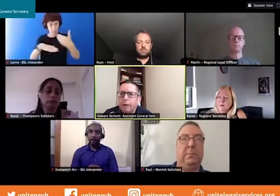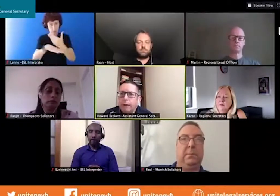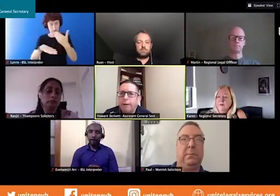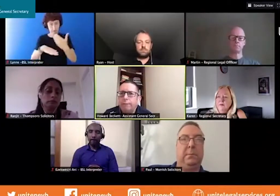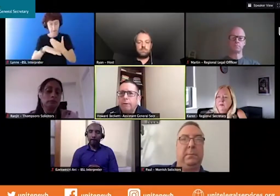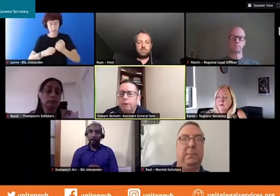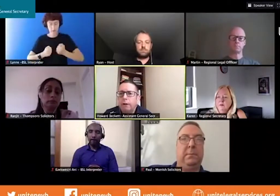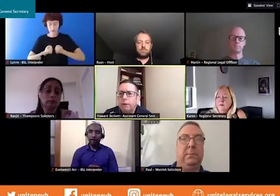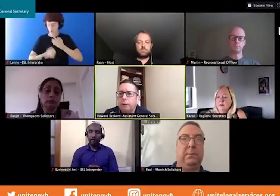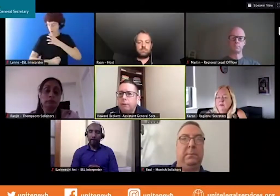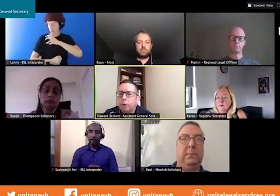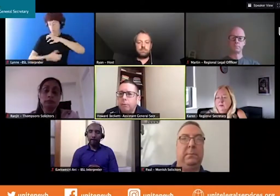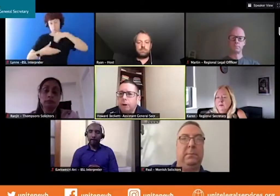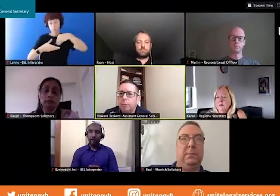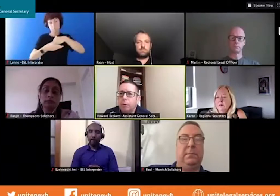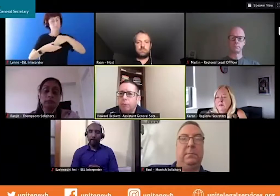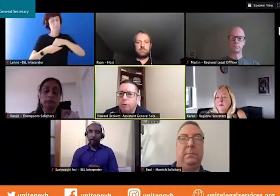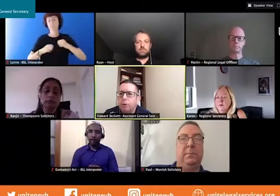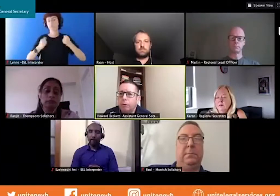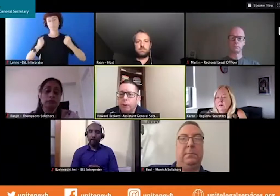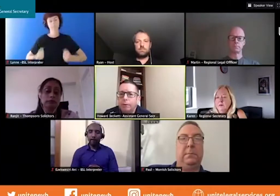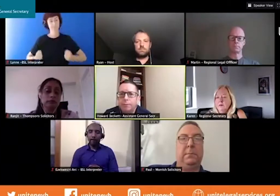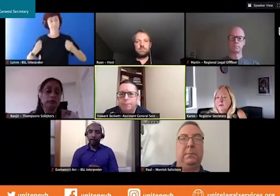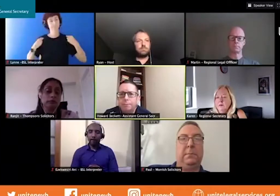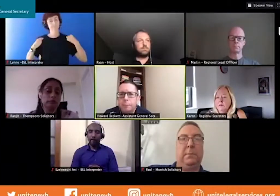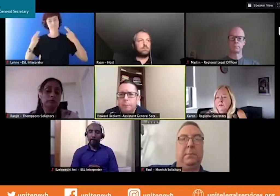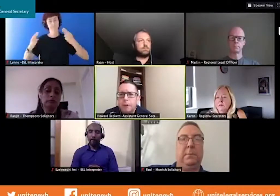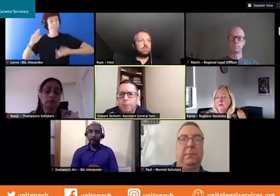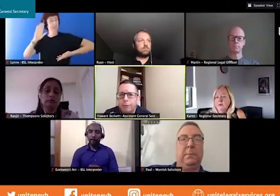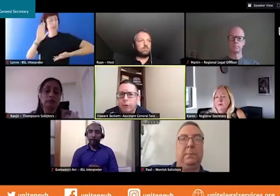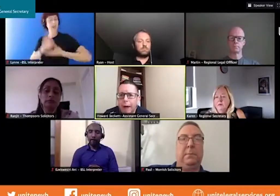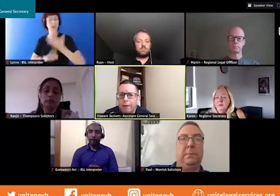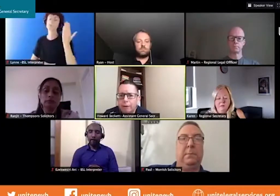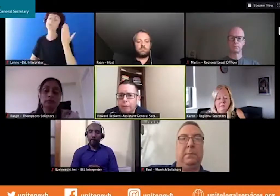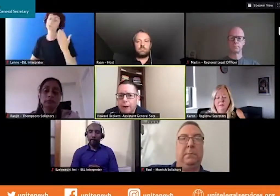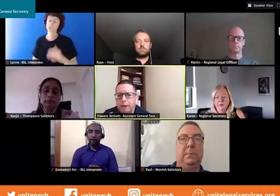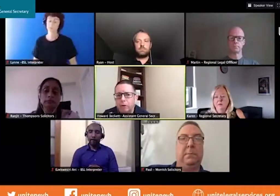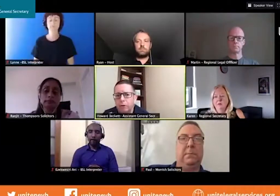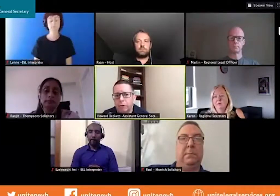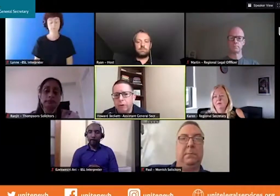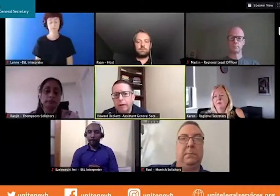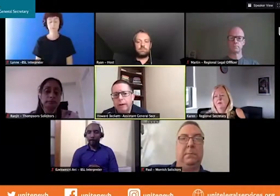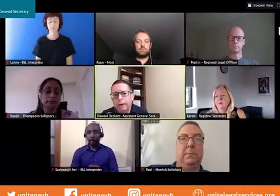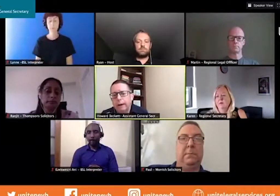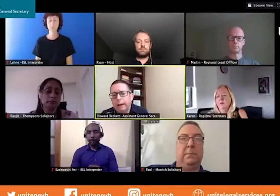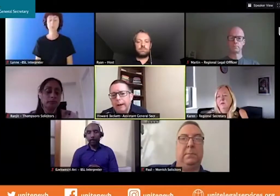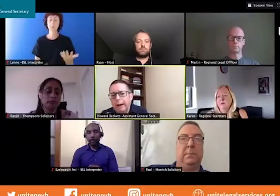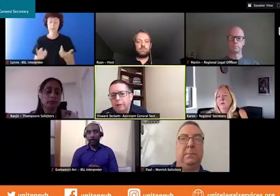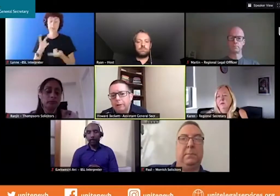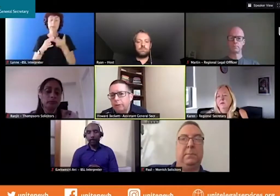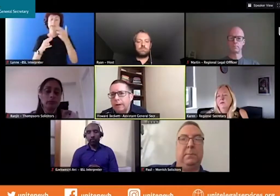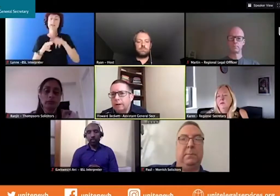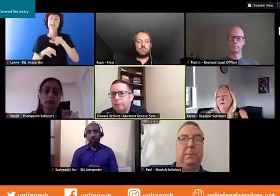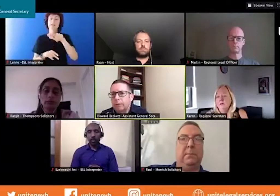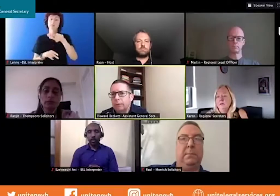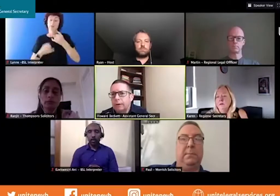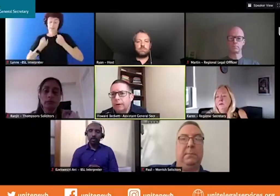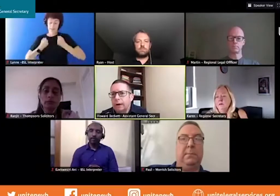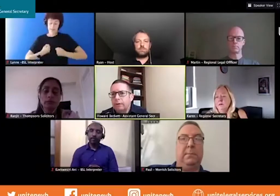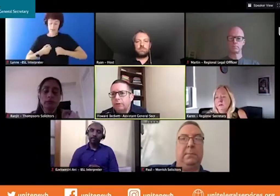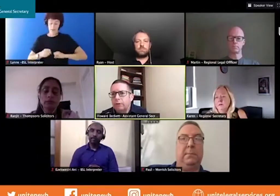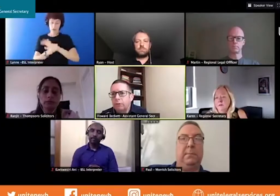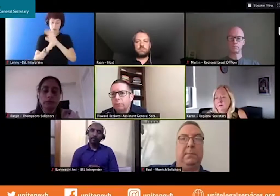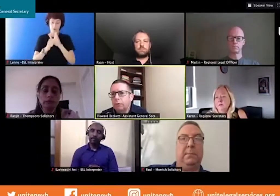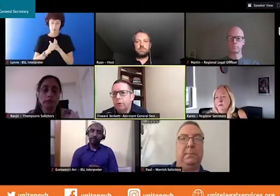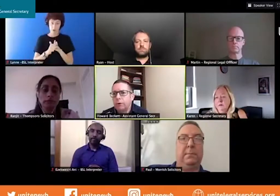and left that workplace because it was unsafe. But if you have contracted COVID and you contracted it because of